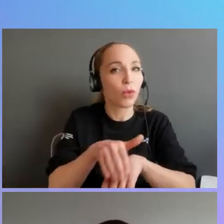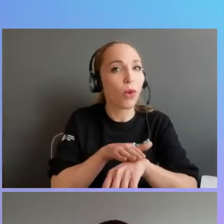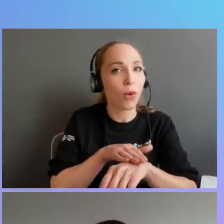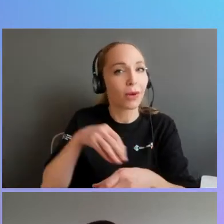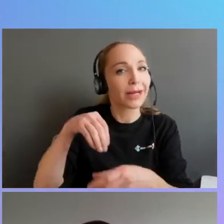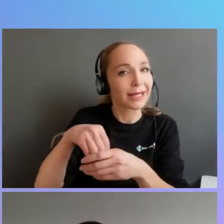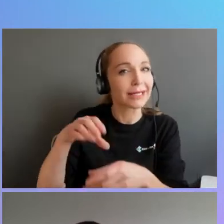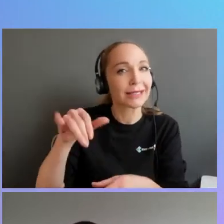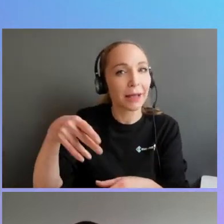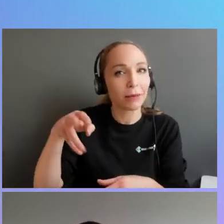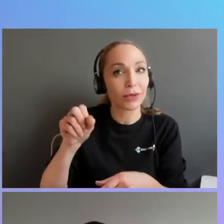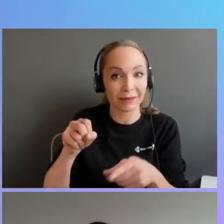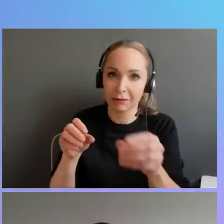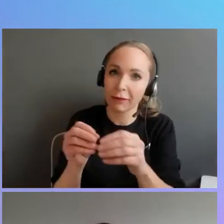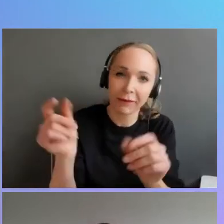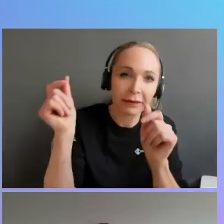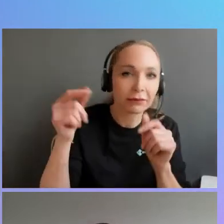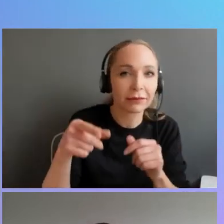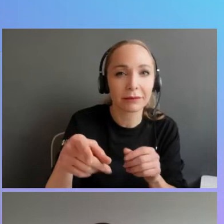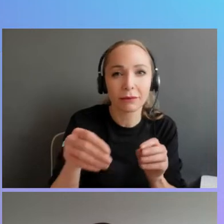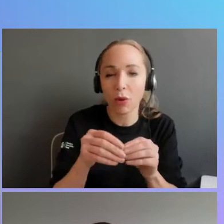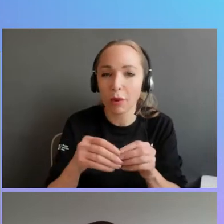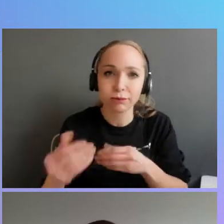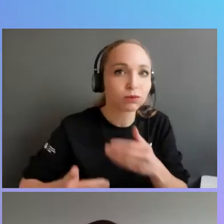With accessibility checks active,